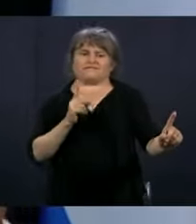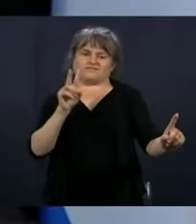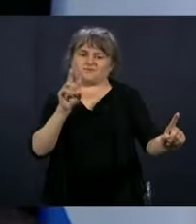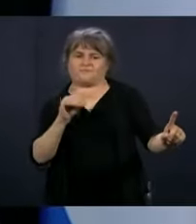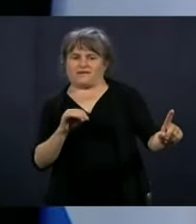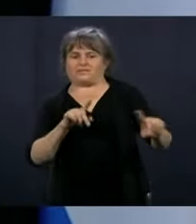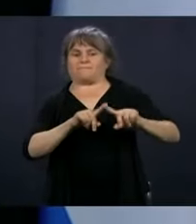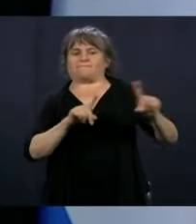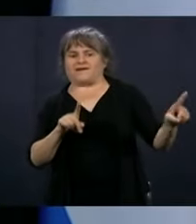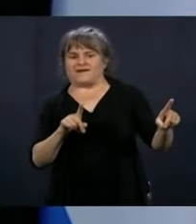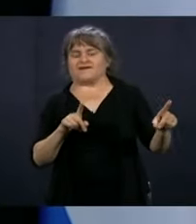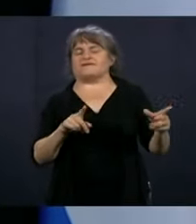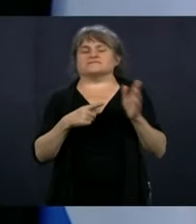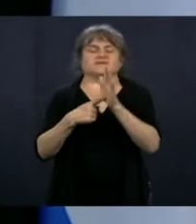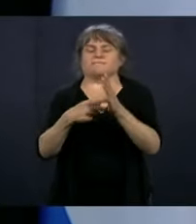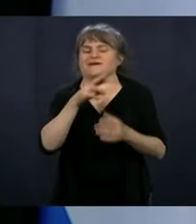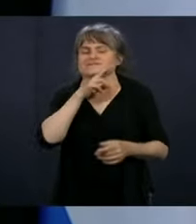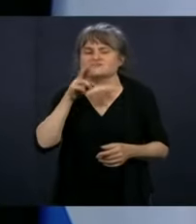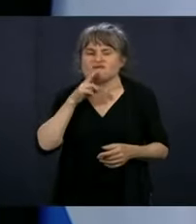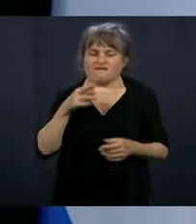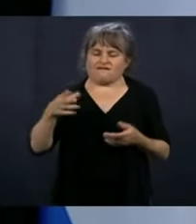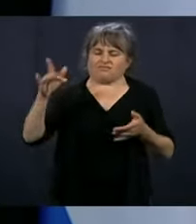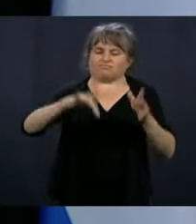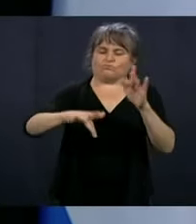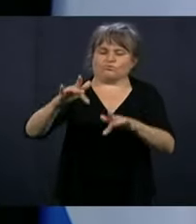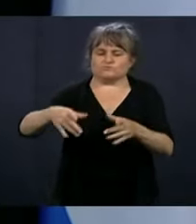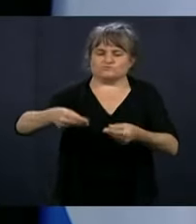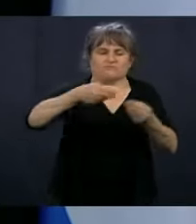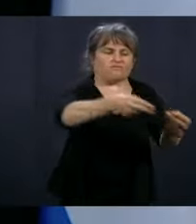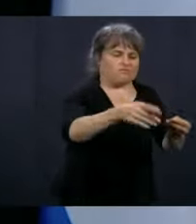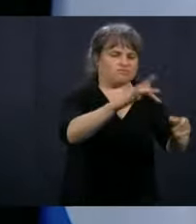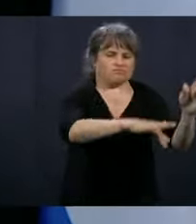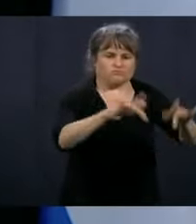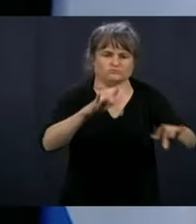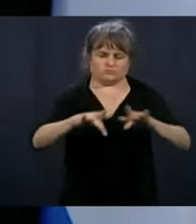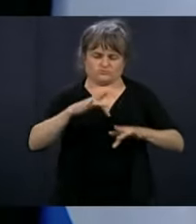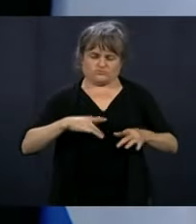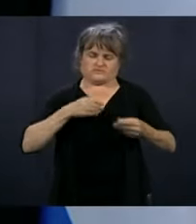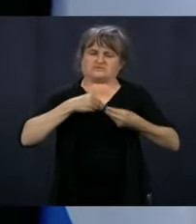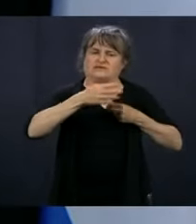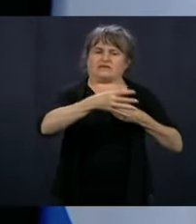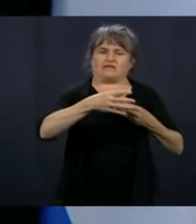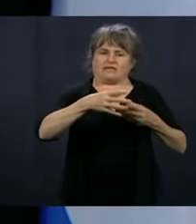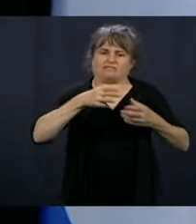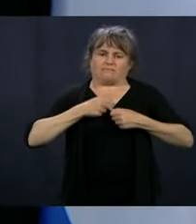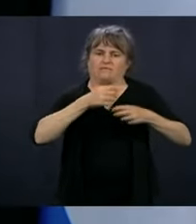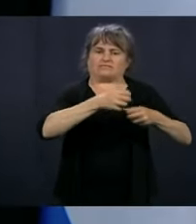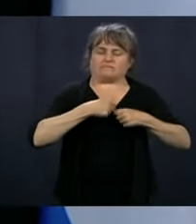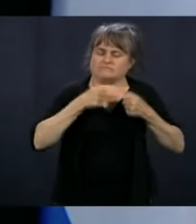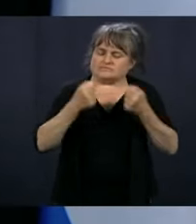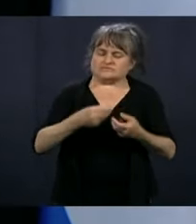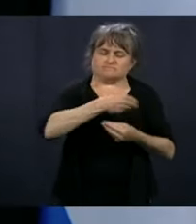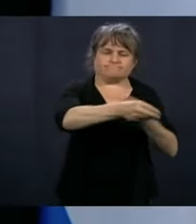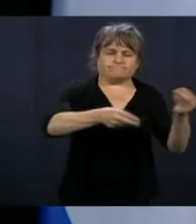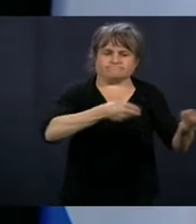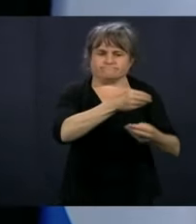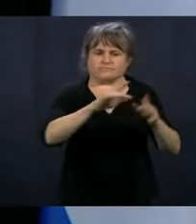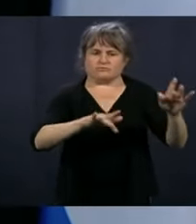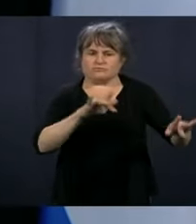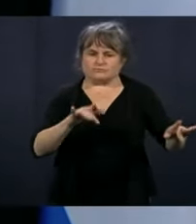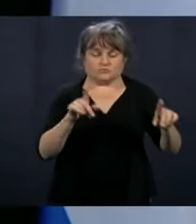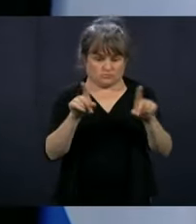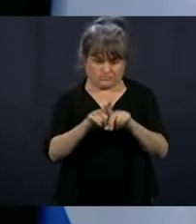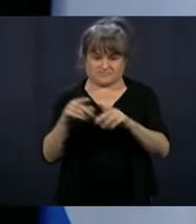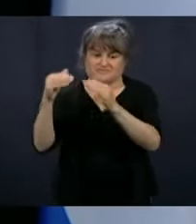question of handling of food, for example, thinking here about restaurants, so we'll see. But according to what we know as well,